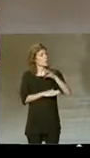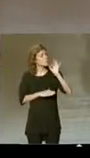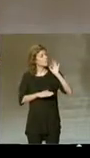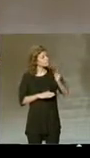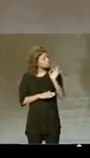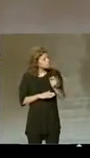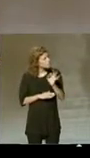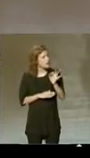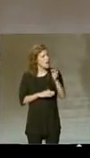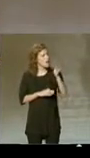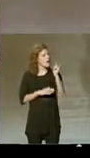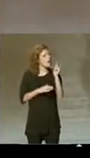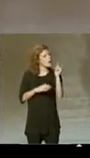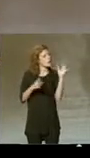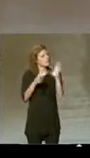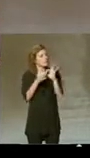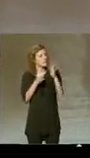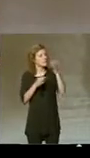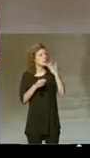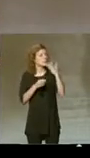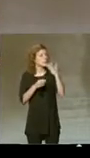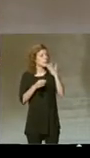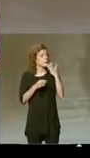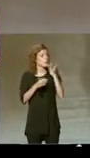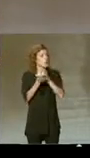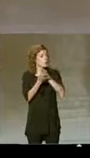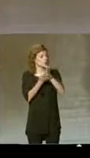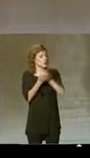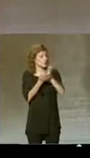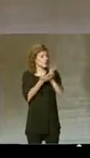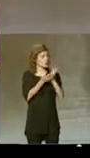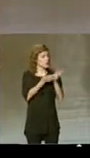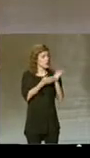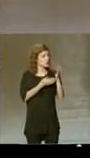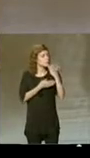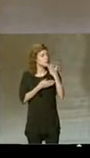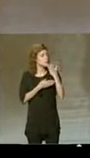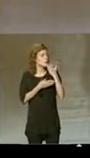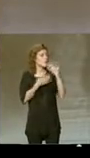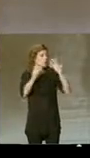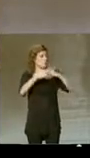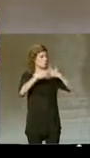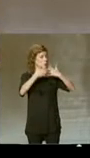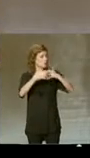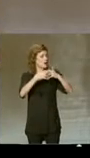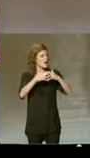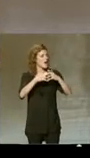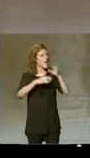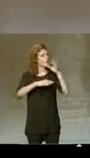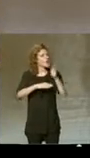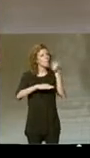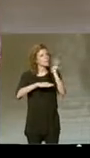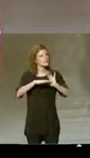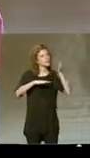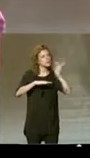perhaps he knows whether these two-way channel, whether the